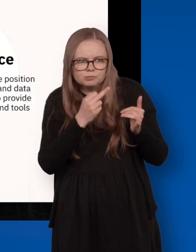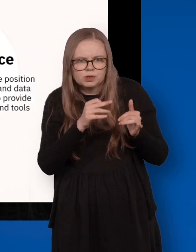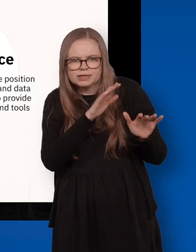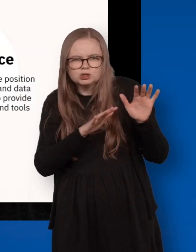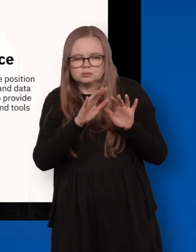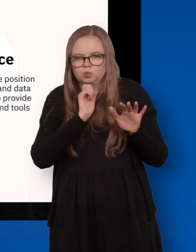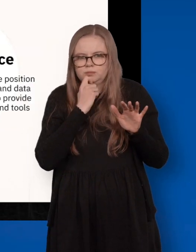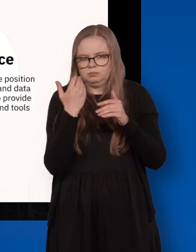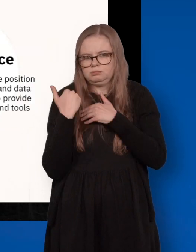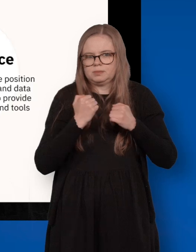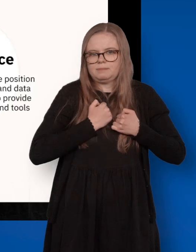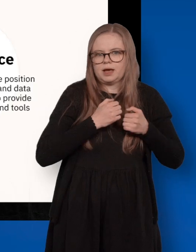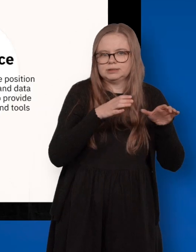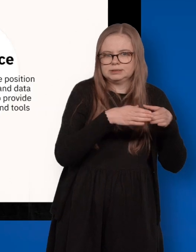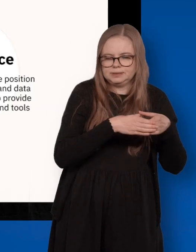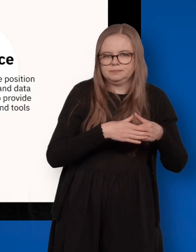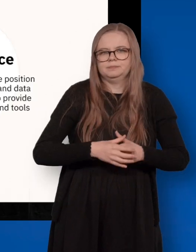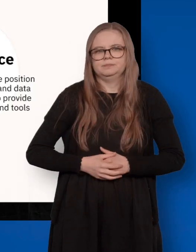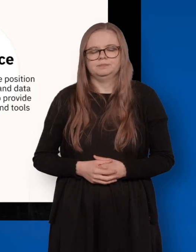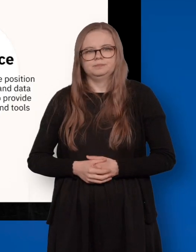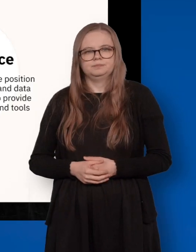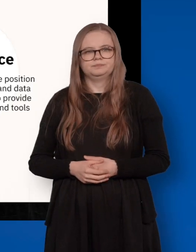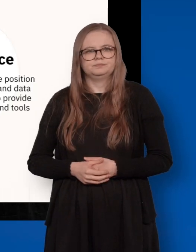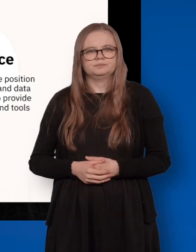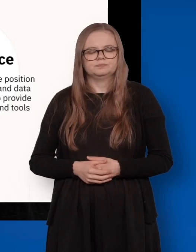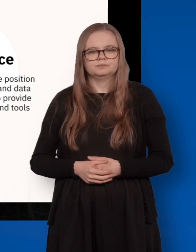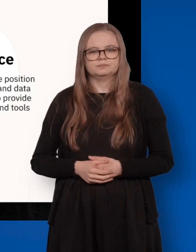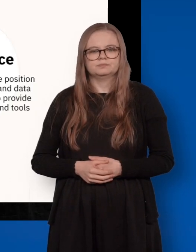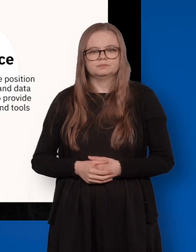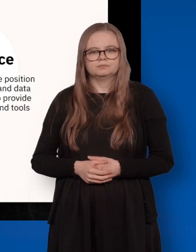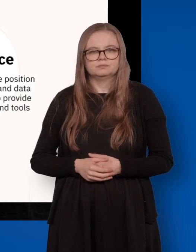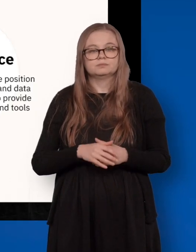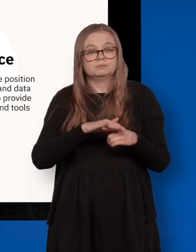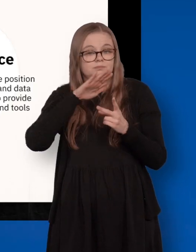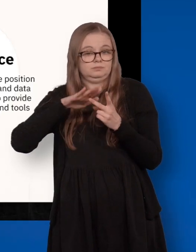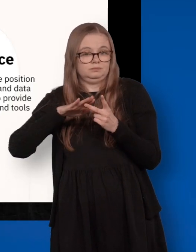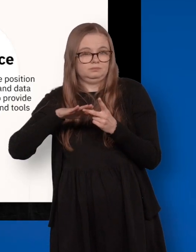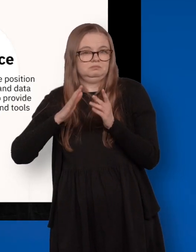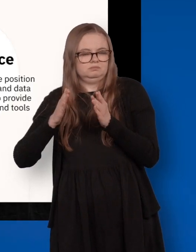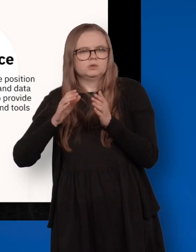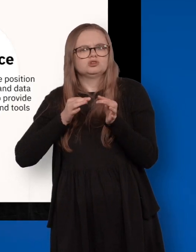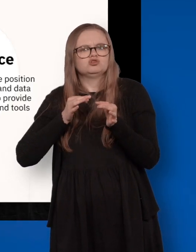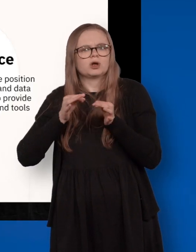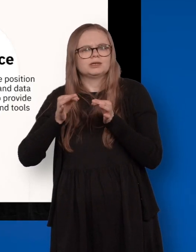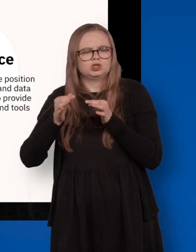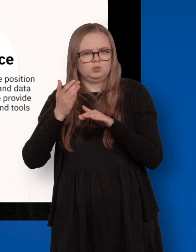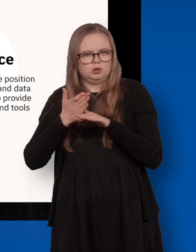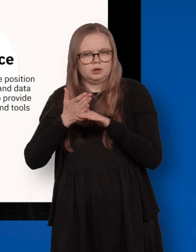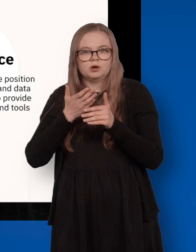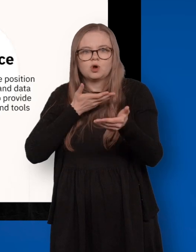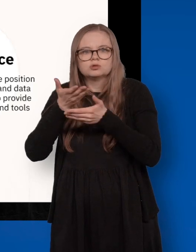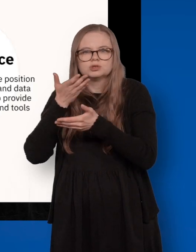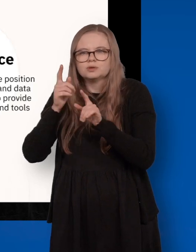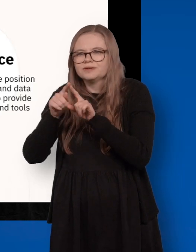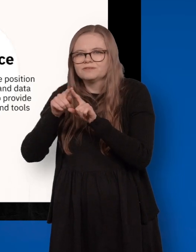to support the policy recommendations we make. We also do strategy work. We consult for different